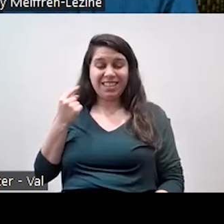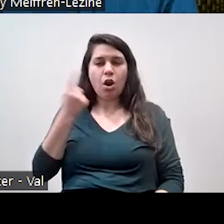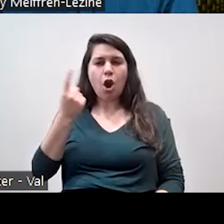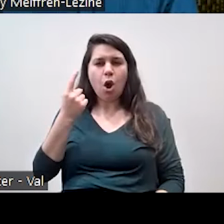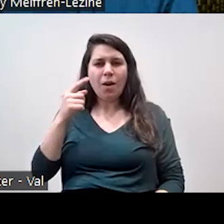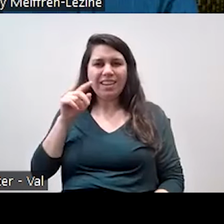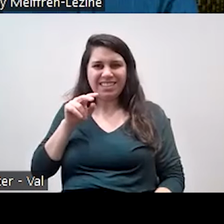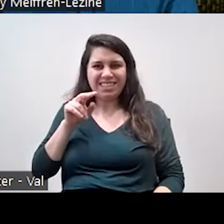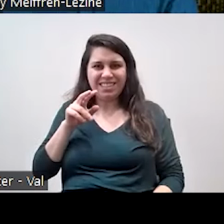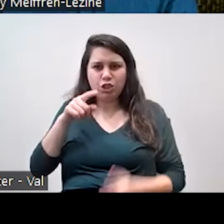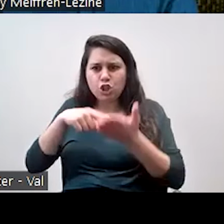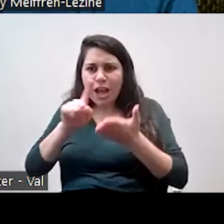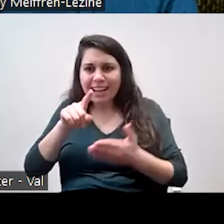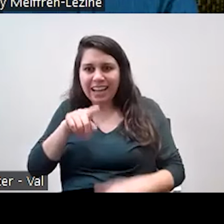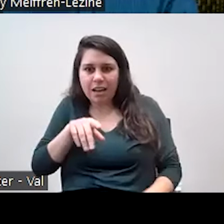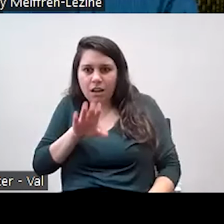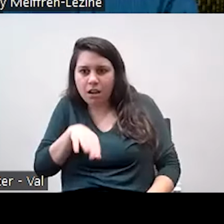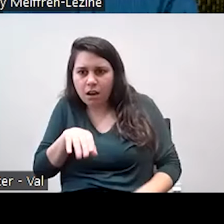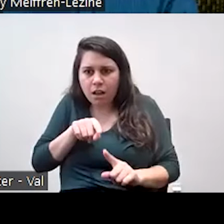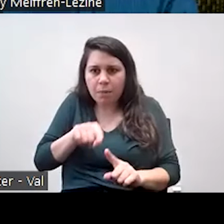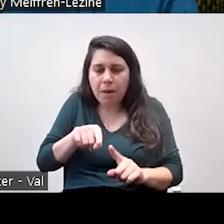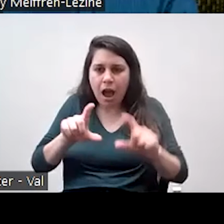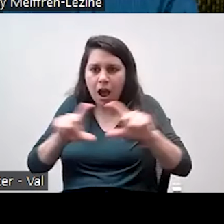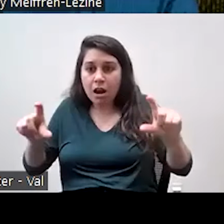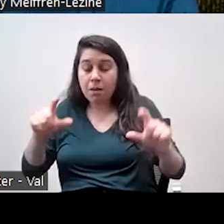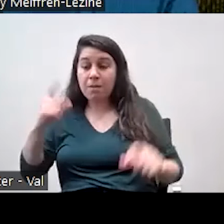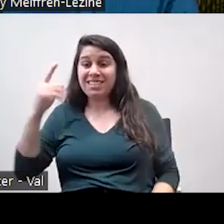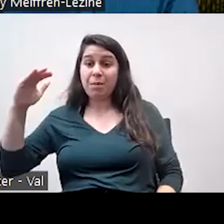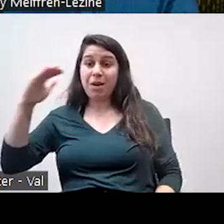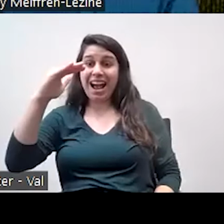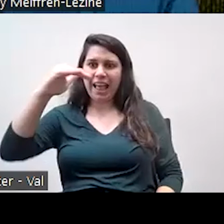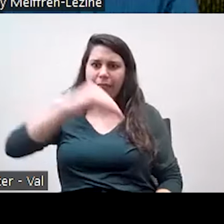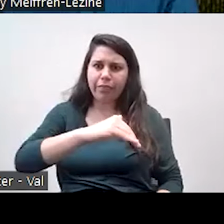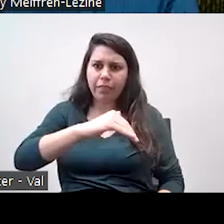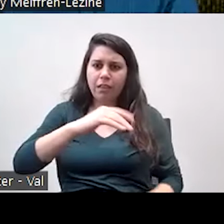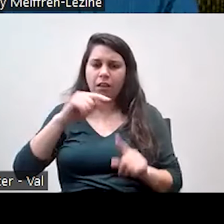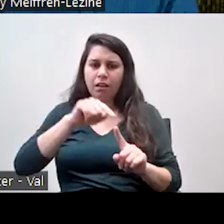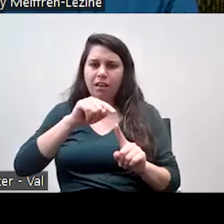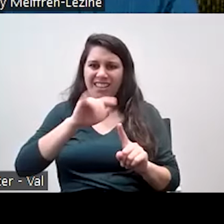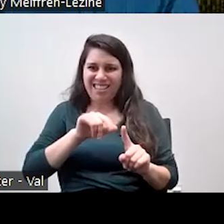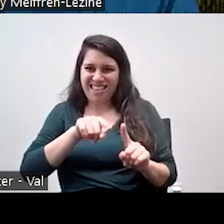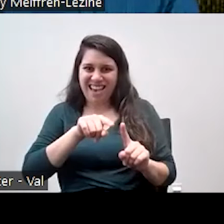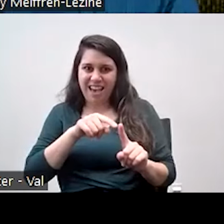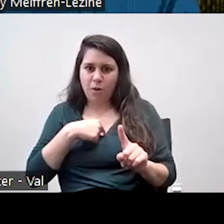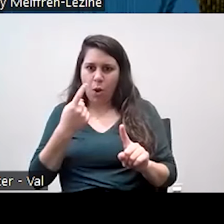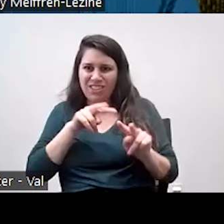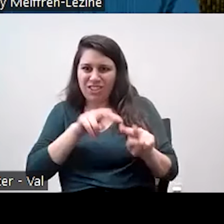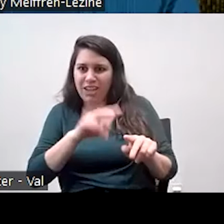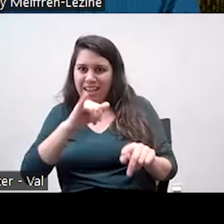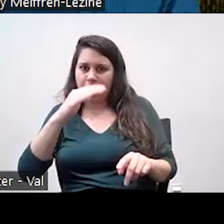downward. You're always checking to see if somebody is moving from status quo down towards that suicide trajectory.